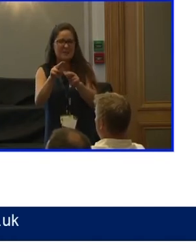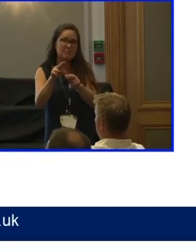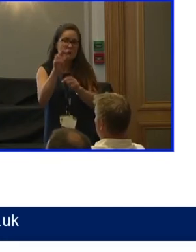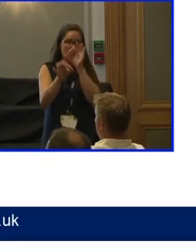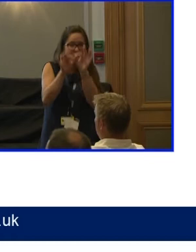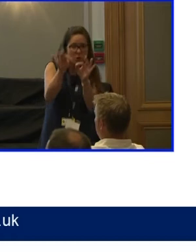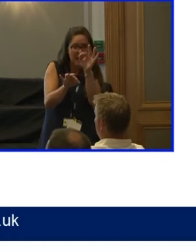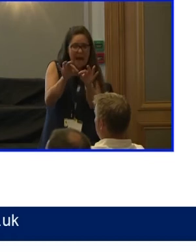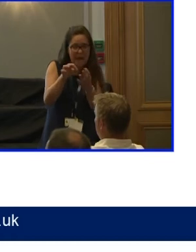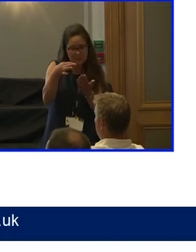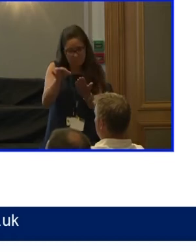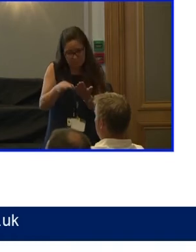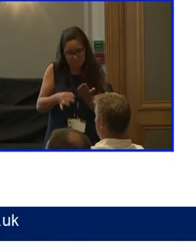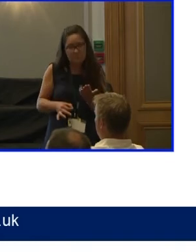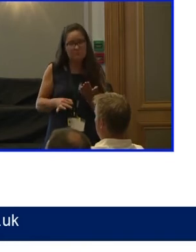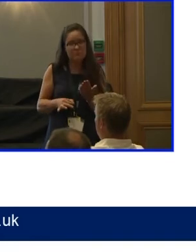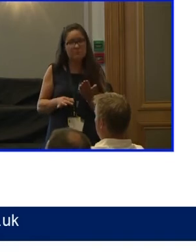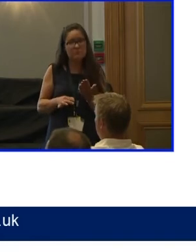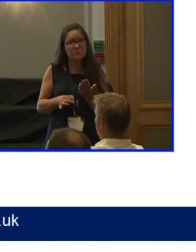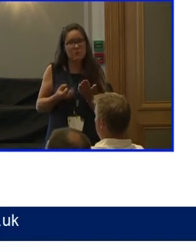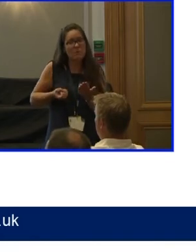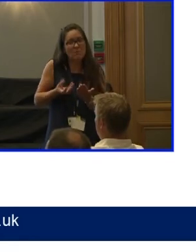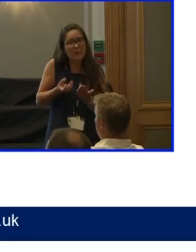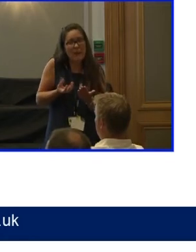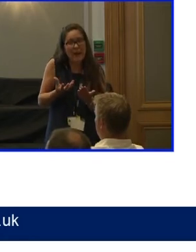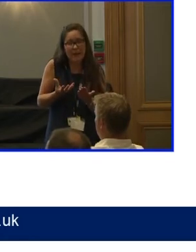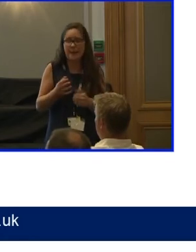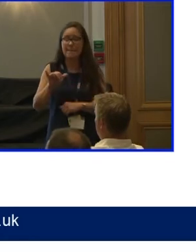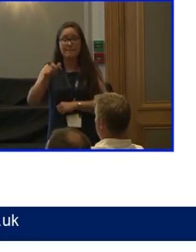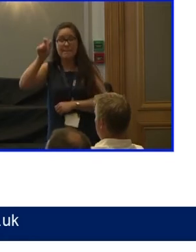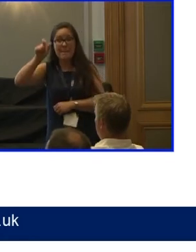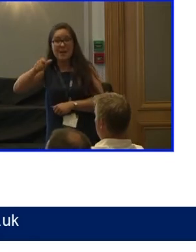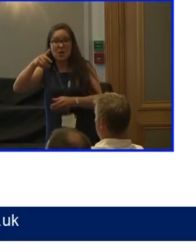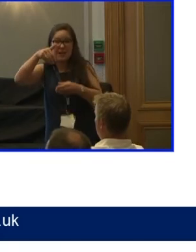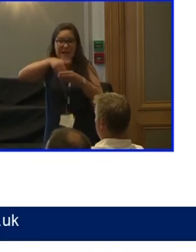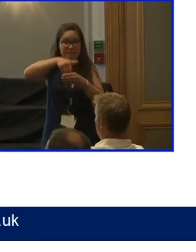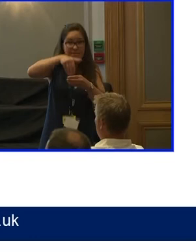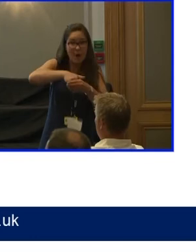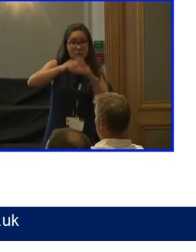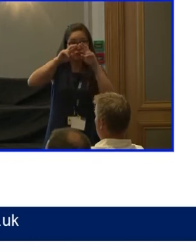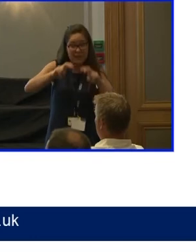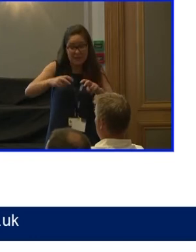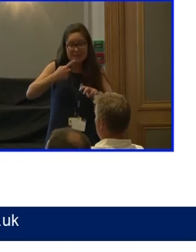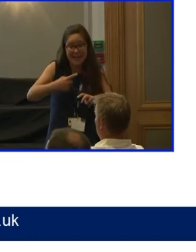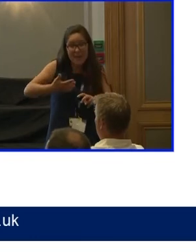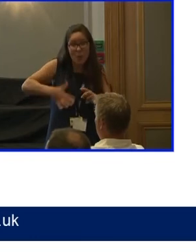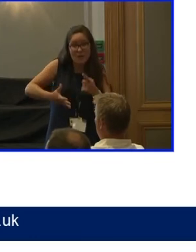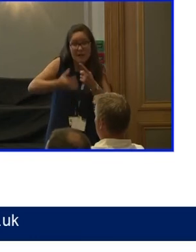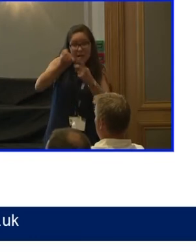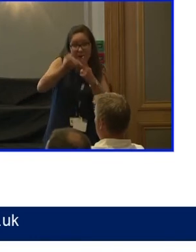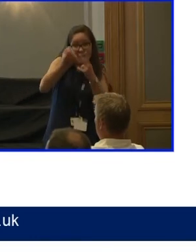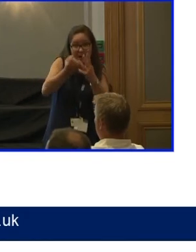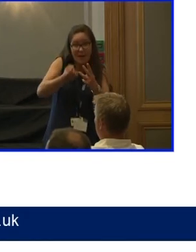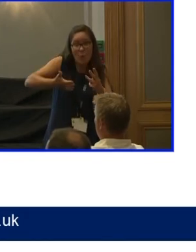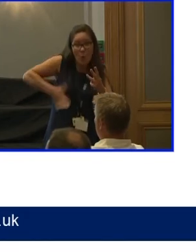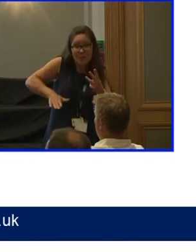if participants or patients have been involved in the trial design, there may be some specific outcomes that that patient group has identified as being important. So